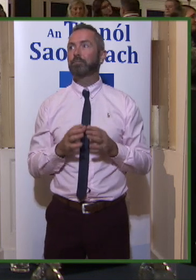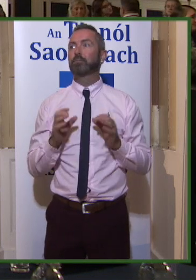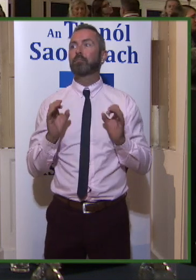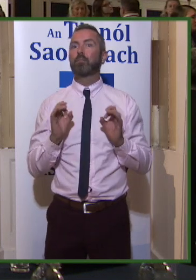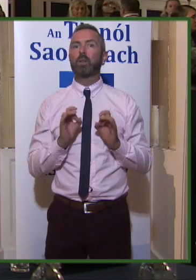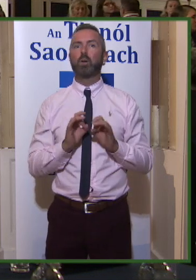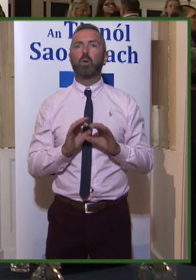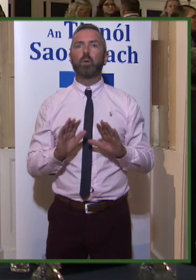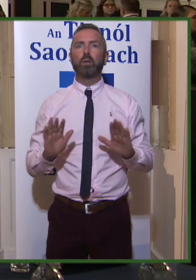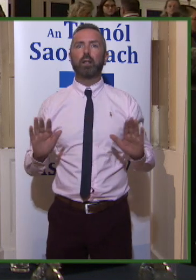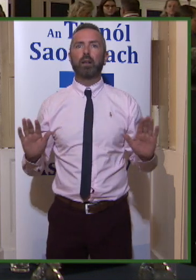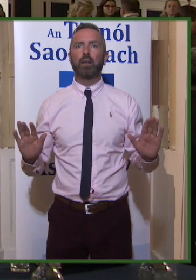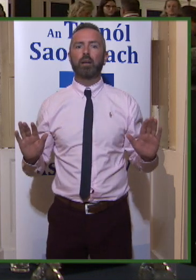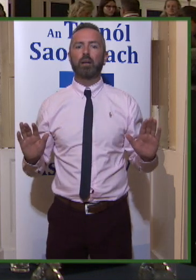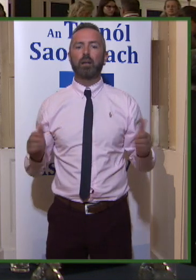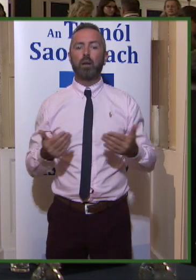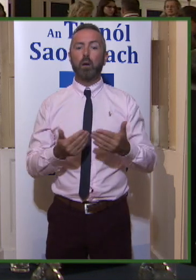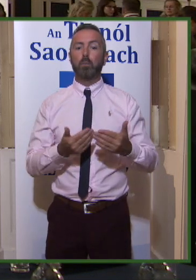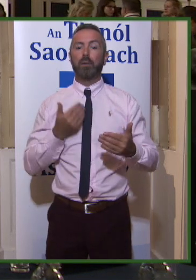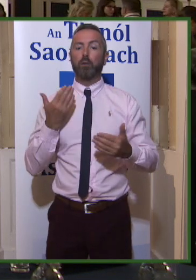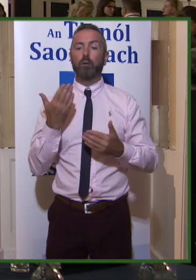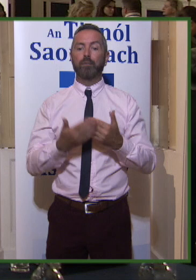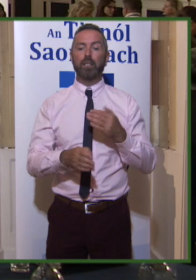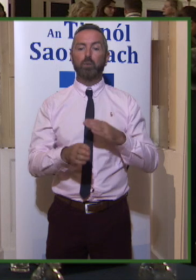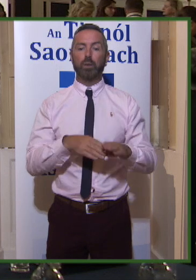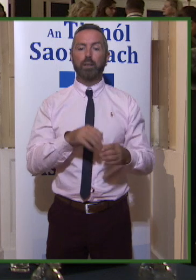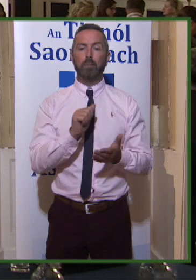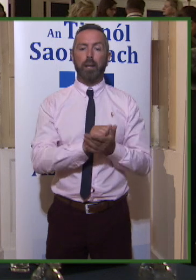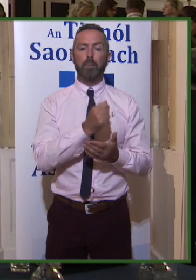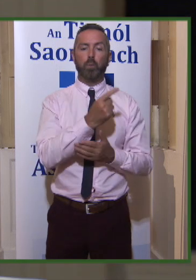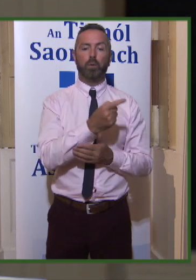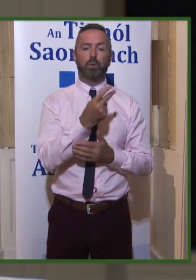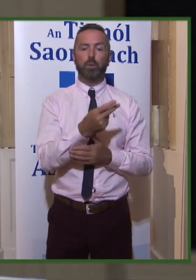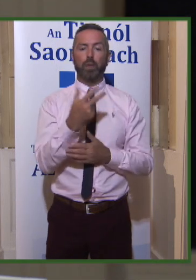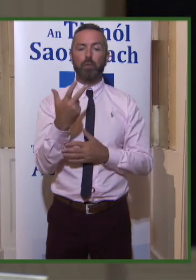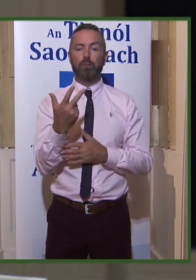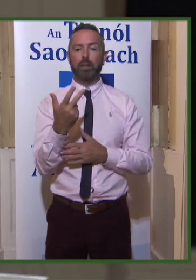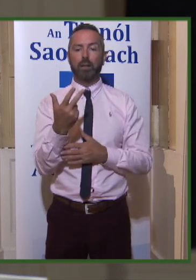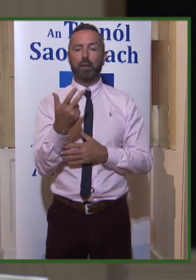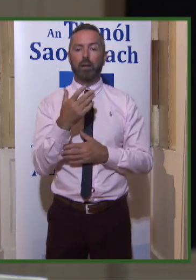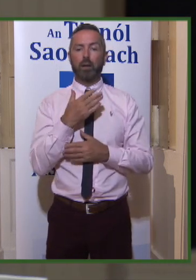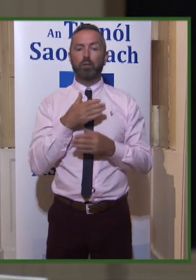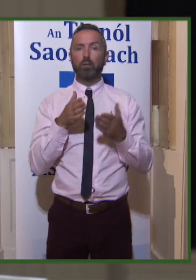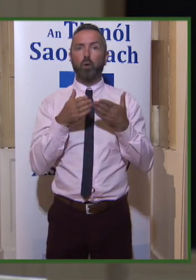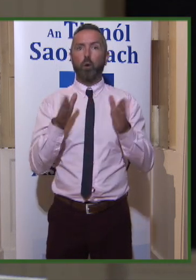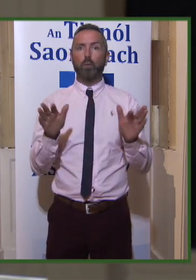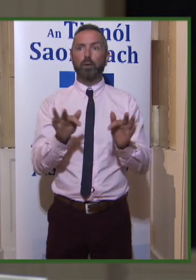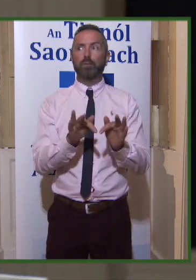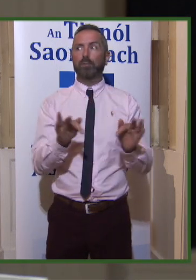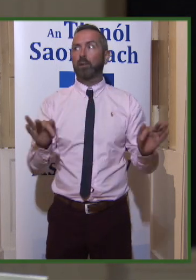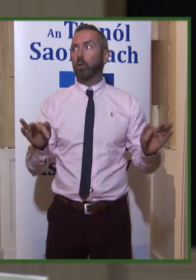So before we close off ballot paper 1, 2, and 3, can I just open up the floor? Have we been open,